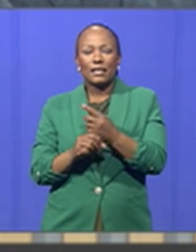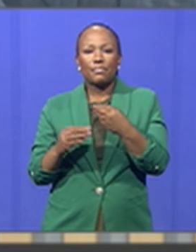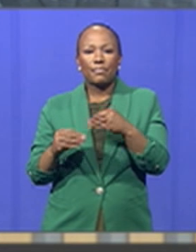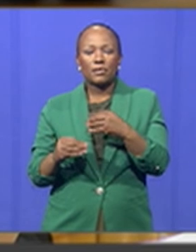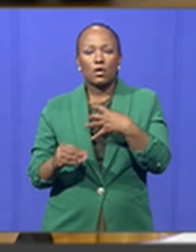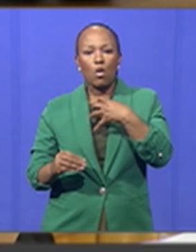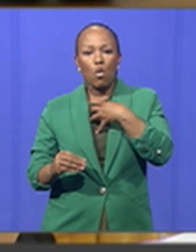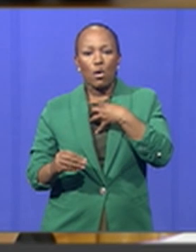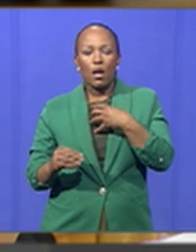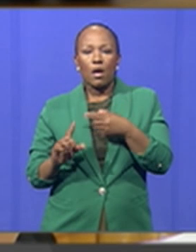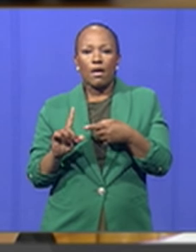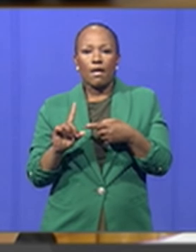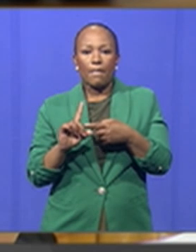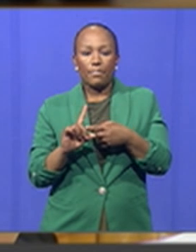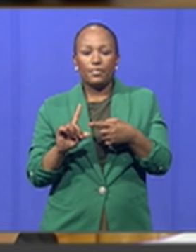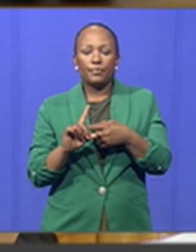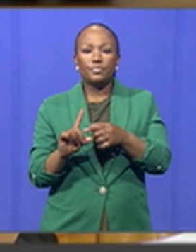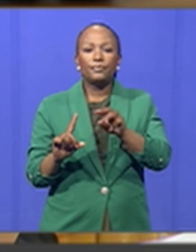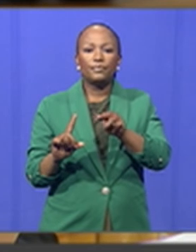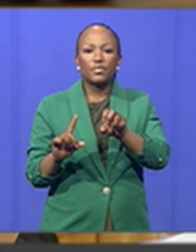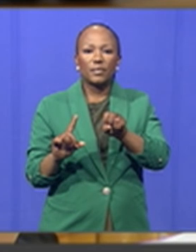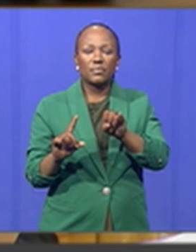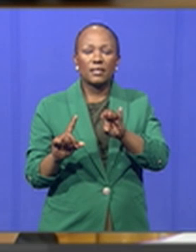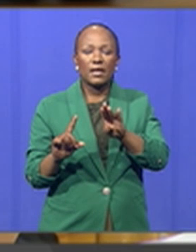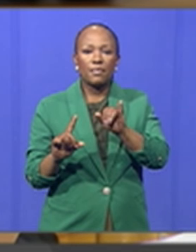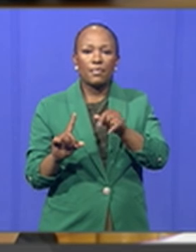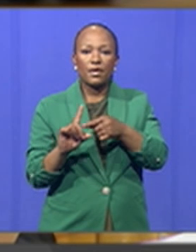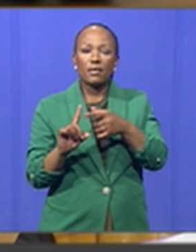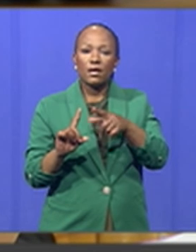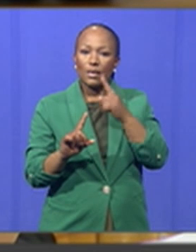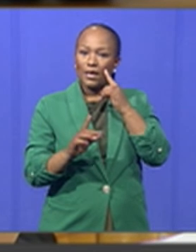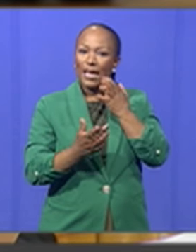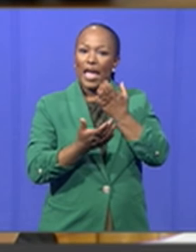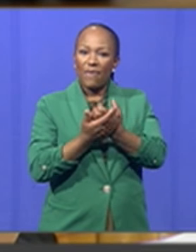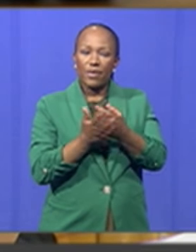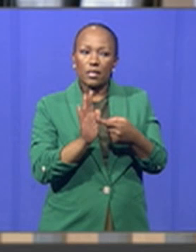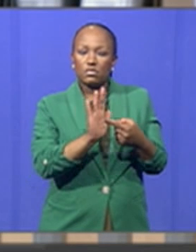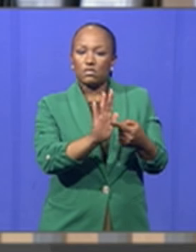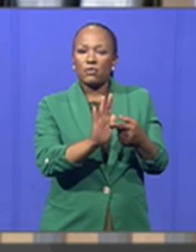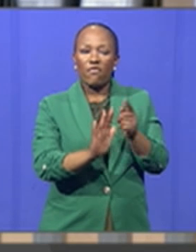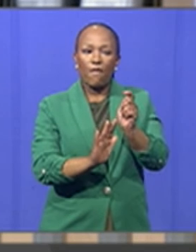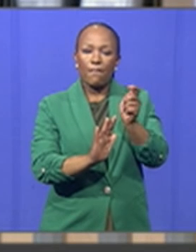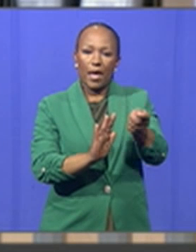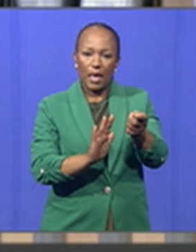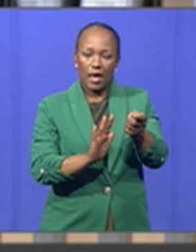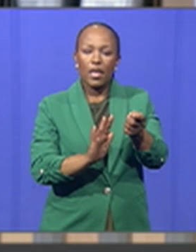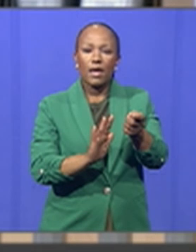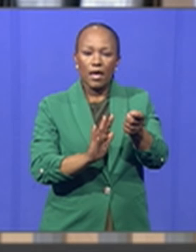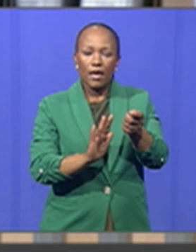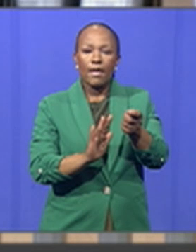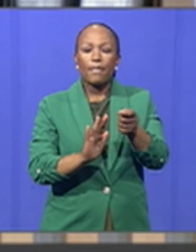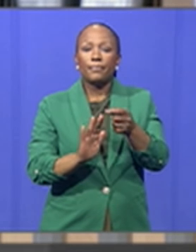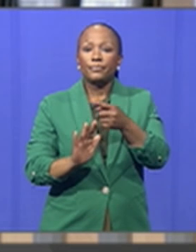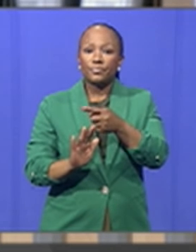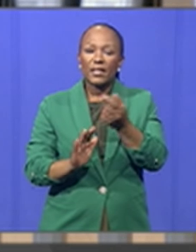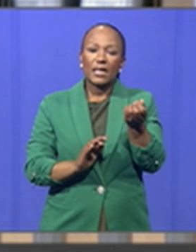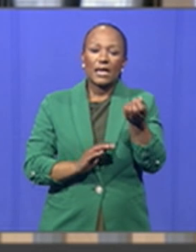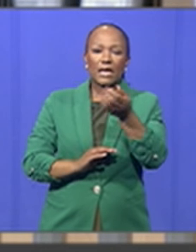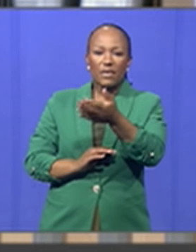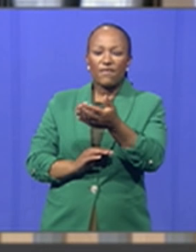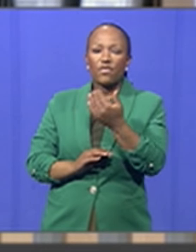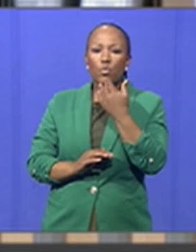Mswazi Msibi fao Matlala a rometšego Msibi bohlatse bja tefelo yeo e filwe Morena Khoza fao ditatofatšo di